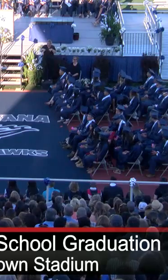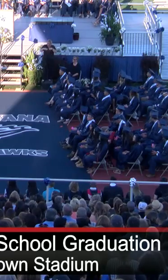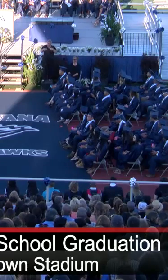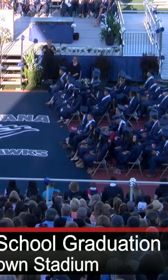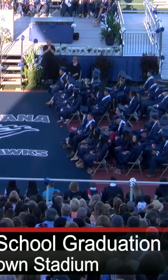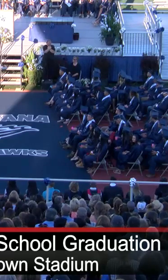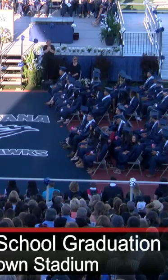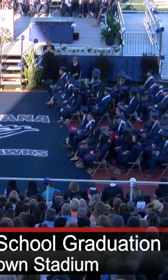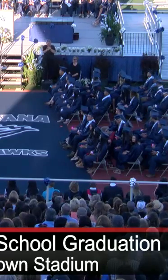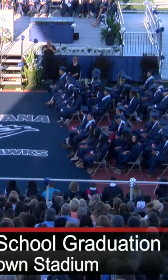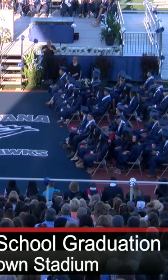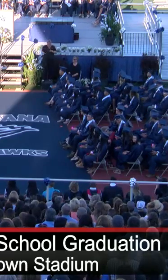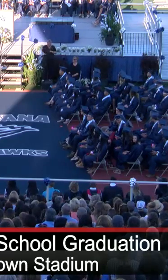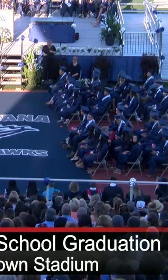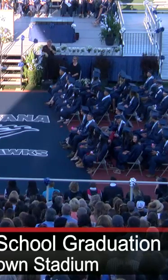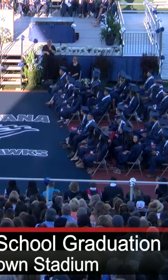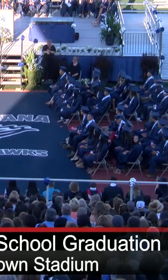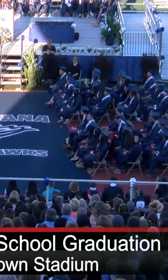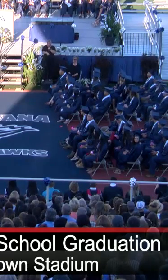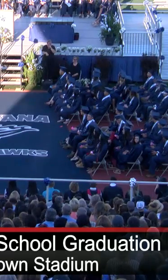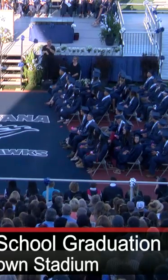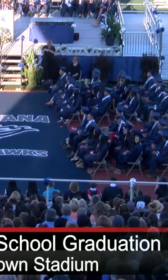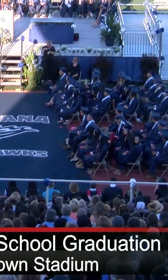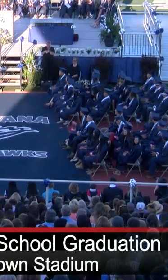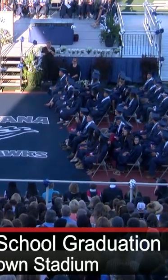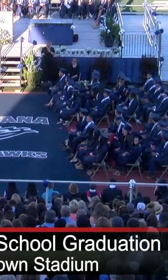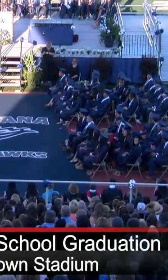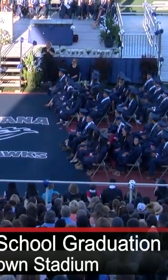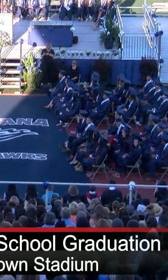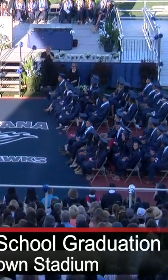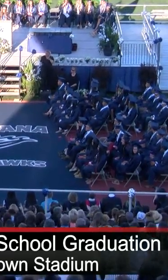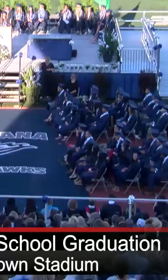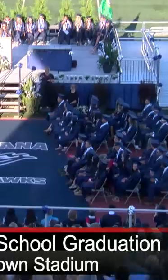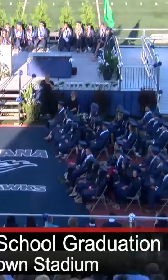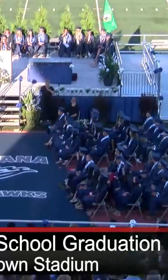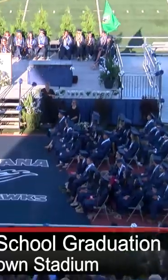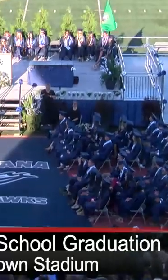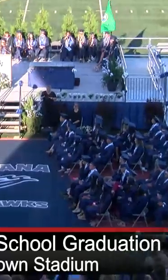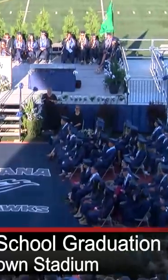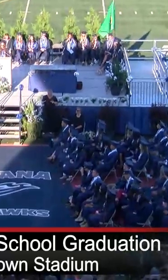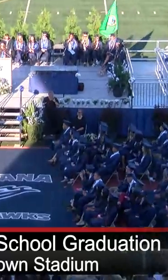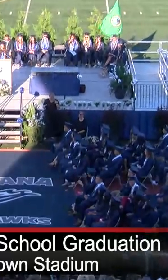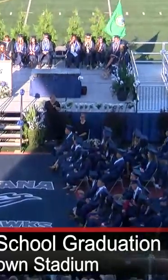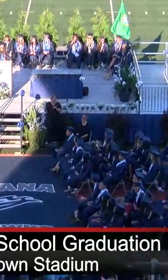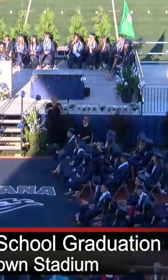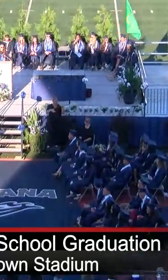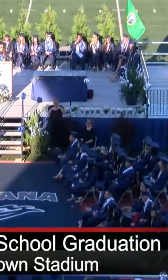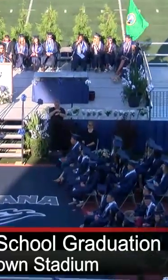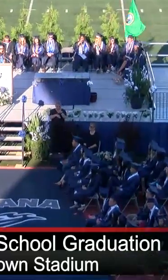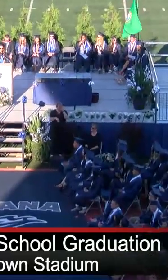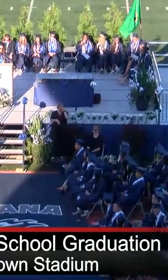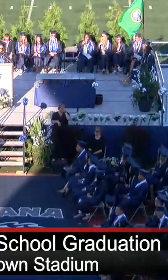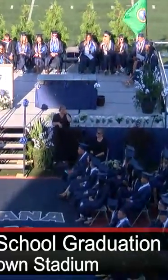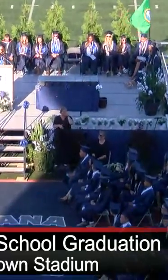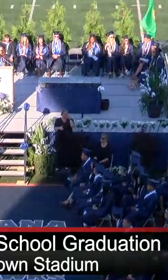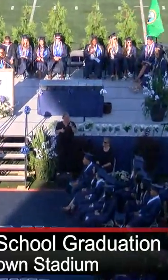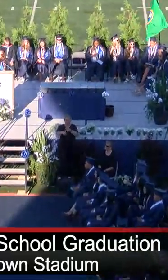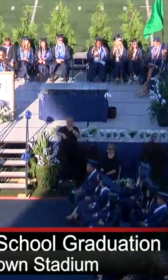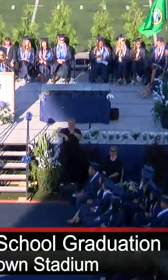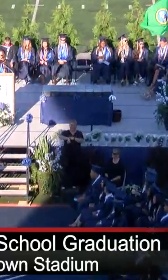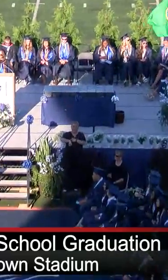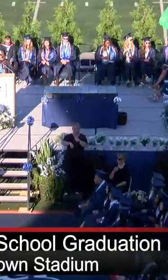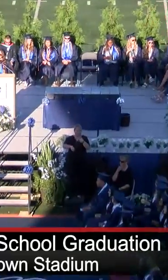is hard, uncomfortable, and often kind of awkward. Much like how walking into Chiawana felt for the first time